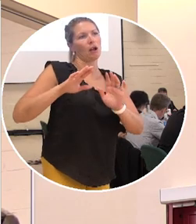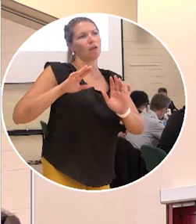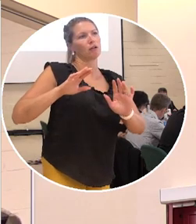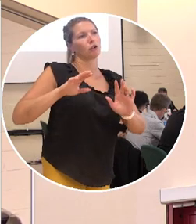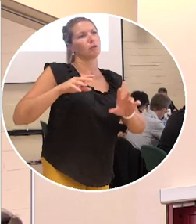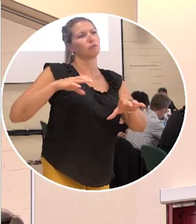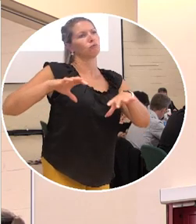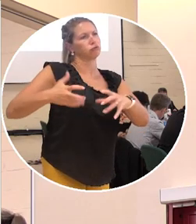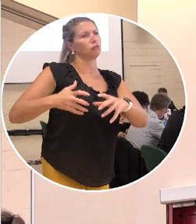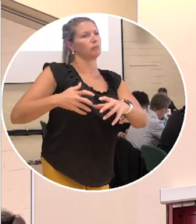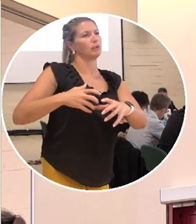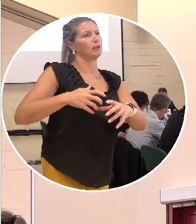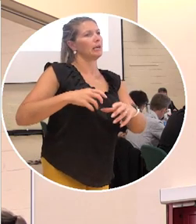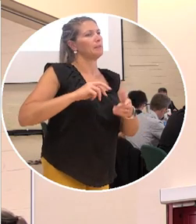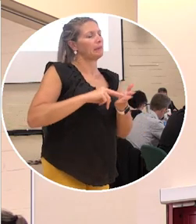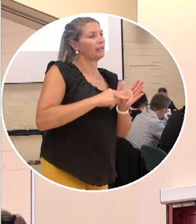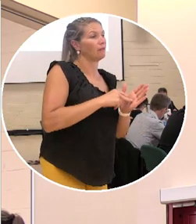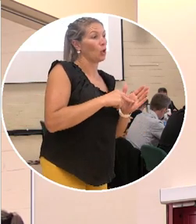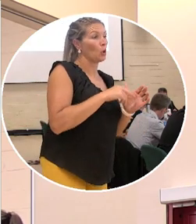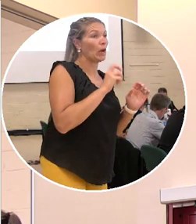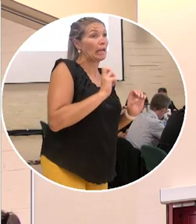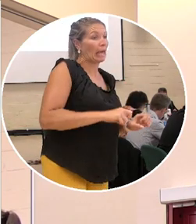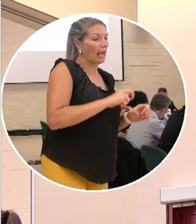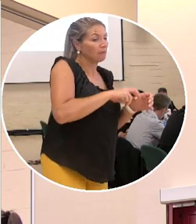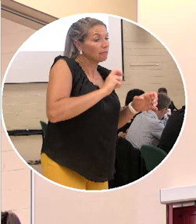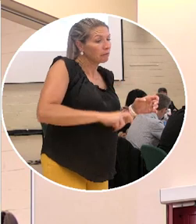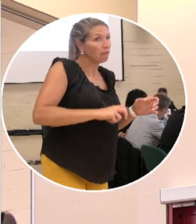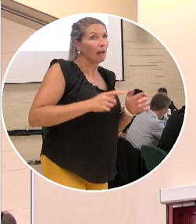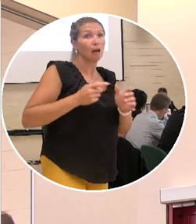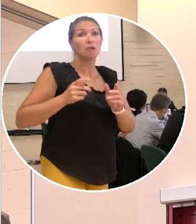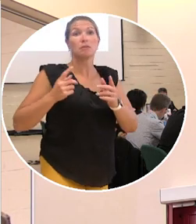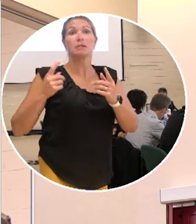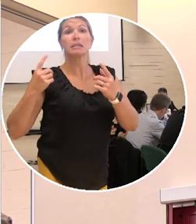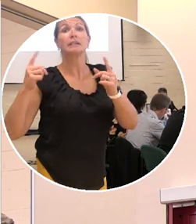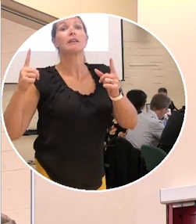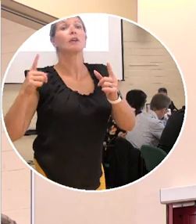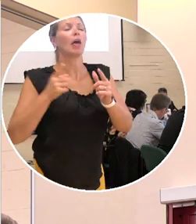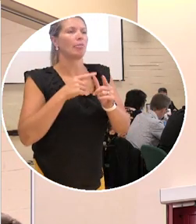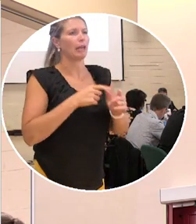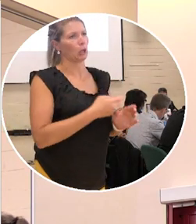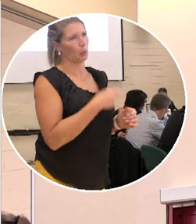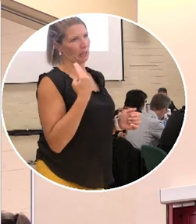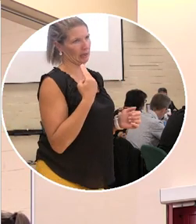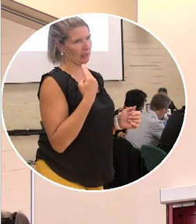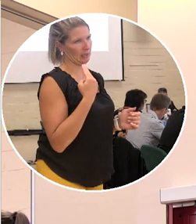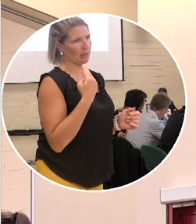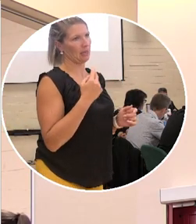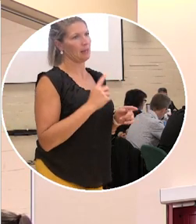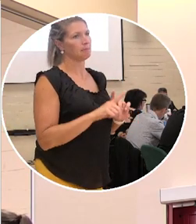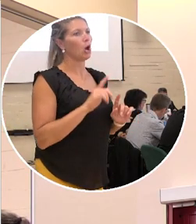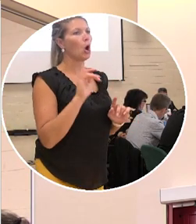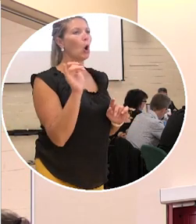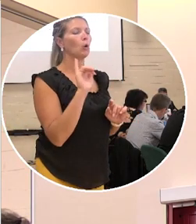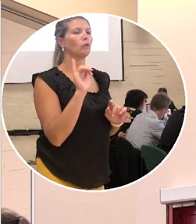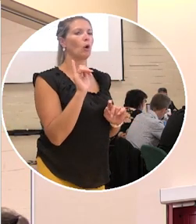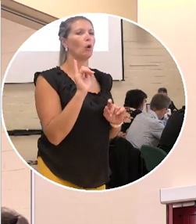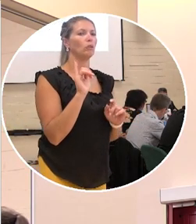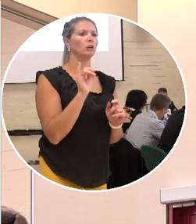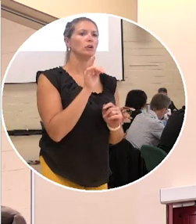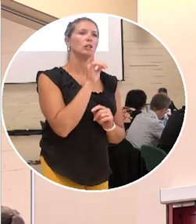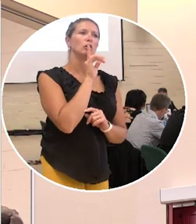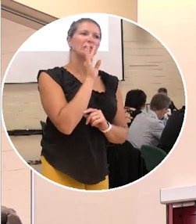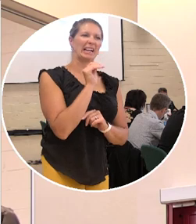concerned. And realistically, the nomination processes are very limited, right?